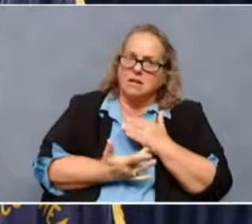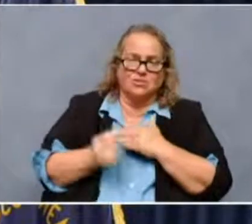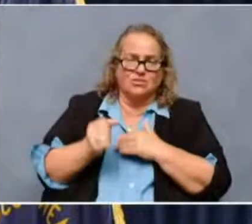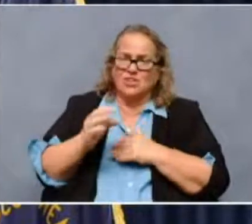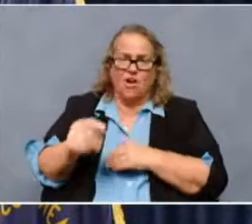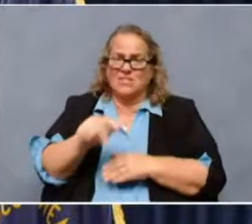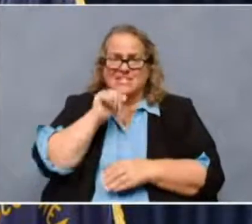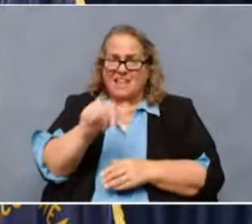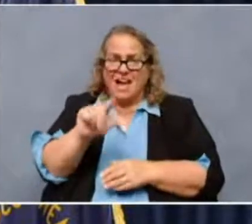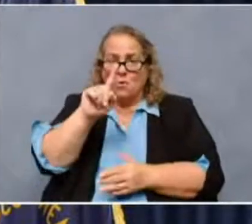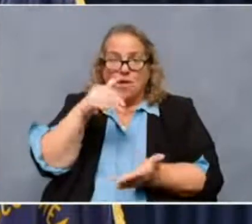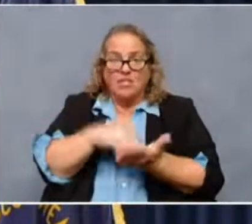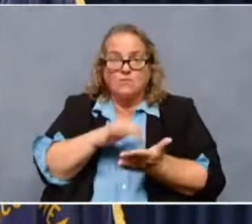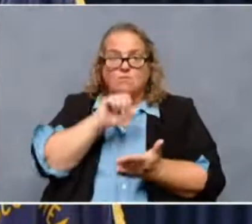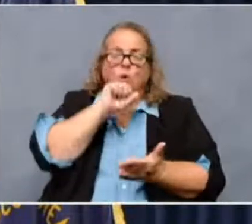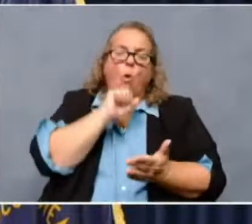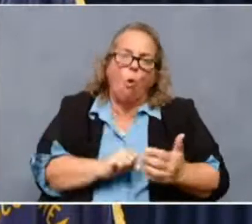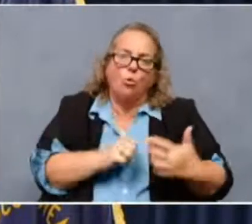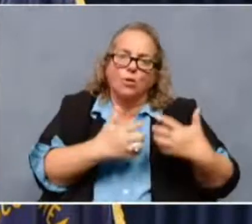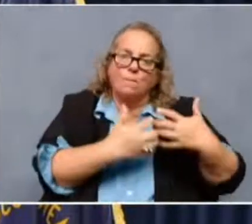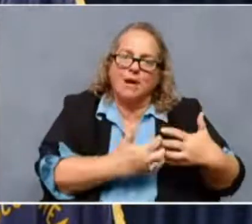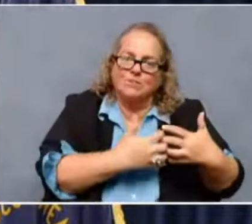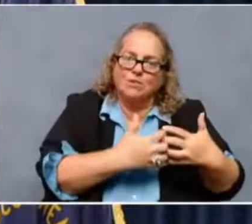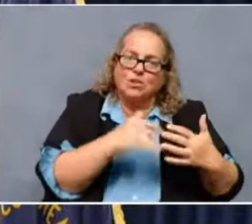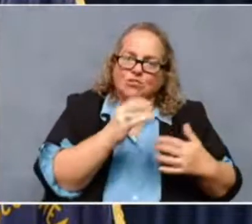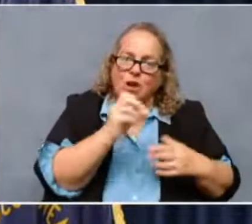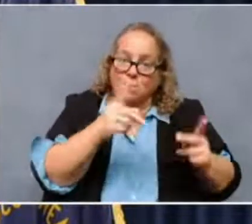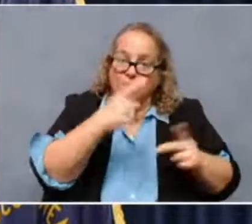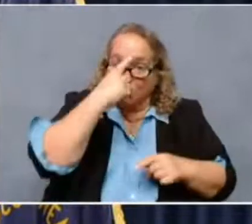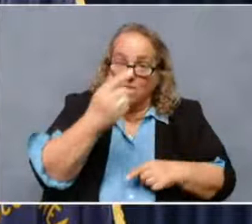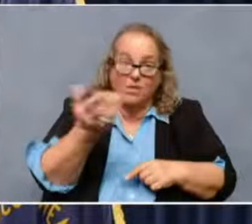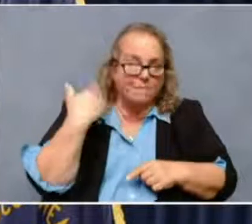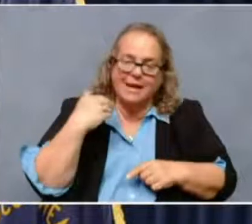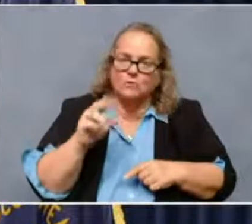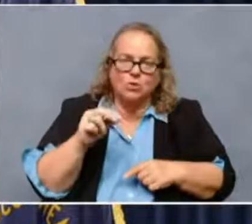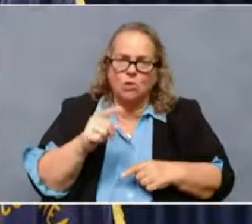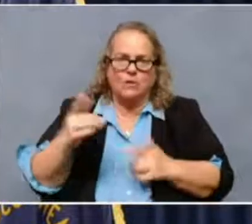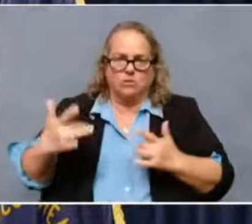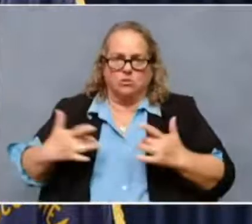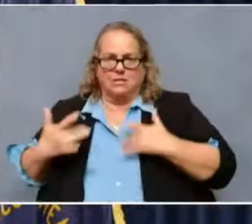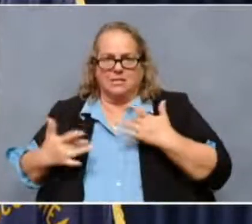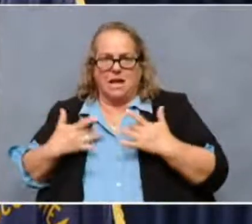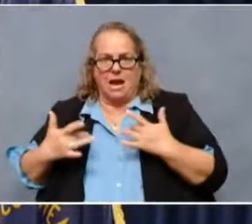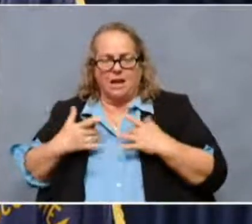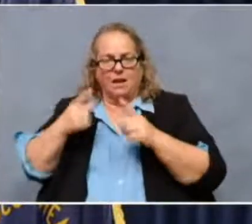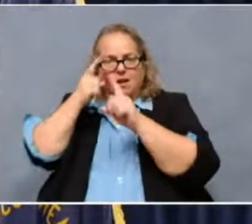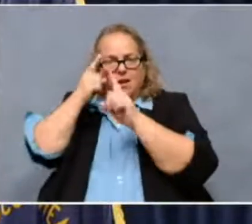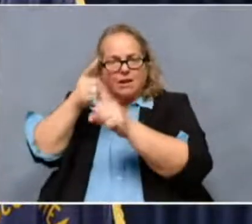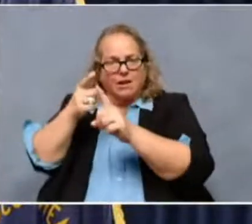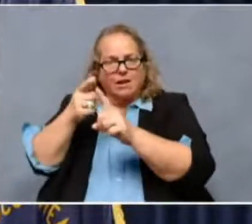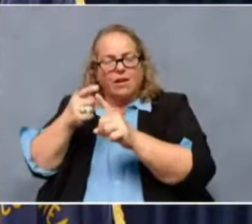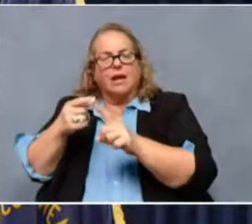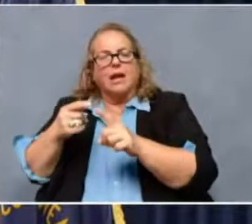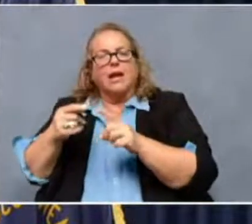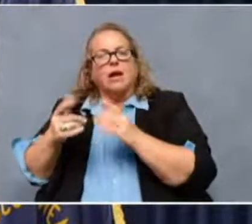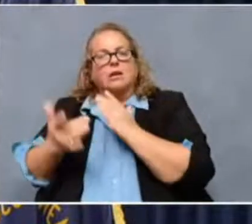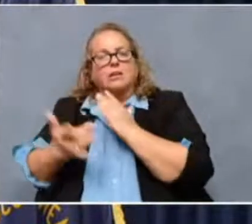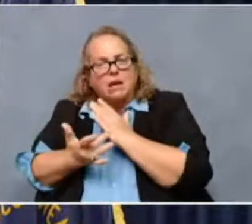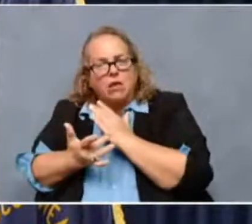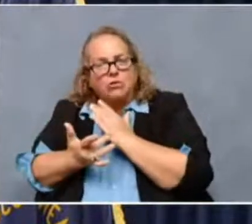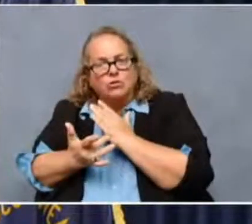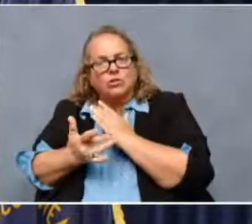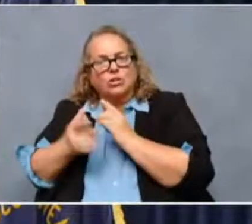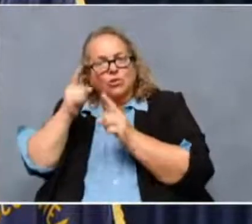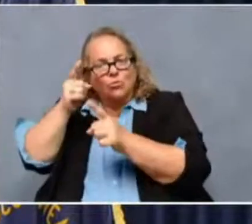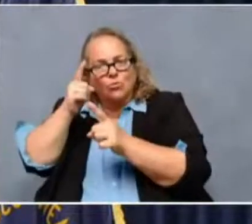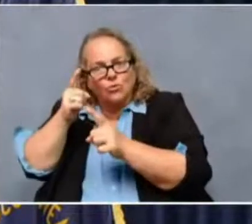manufacturing jobs people might have thought in the past. These are exciting careers, and these are really what the future is going to be built on. Kentucky